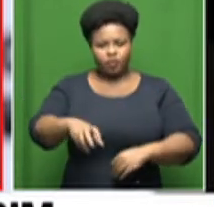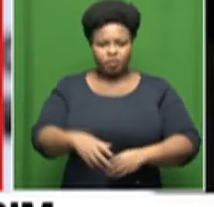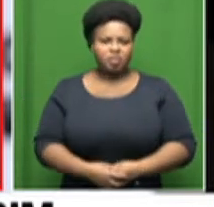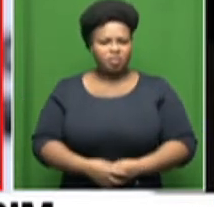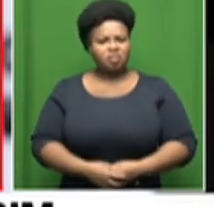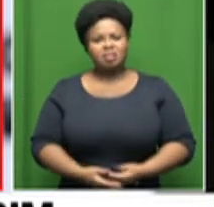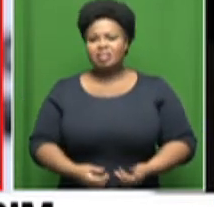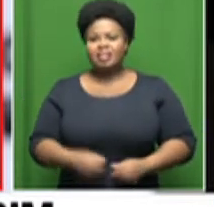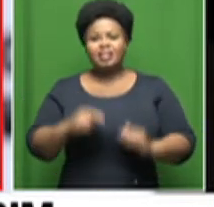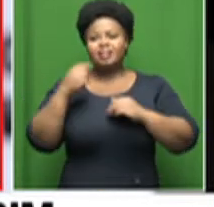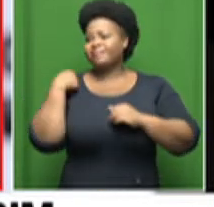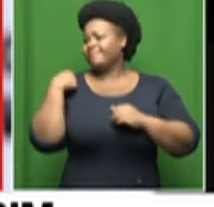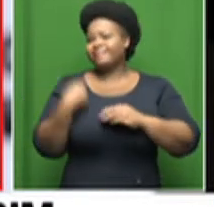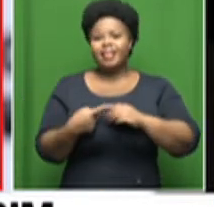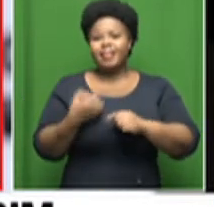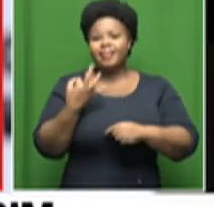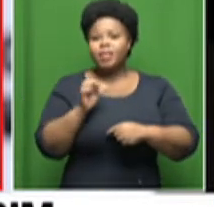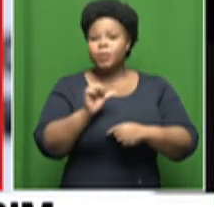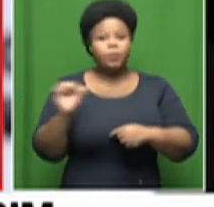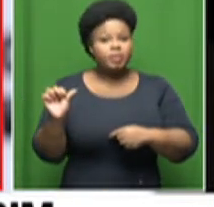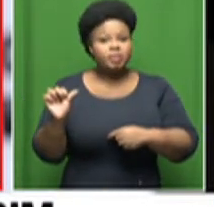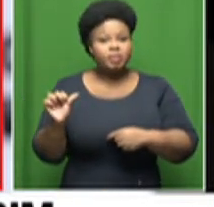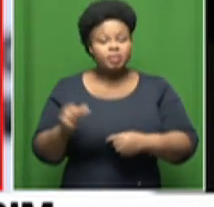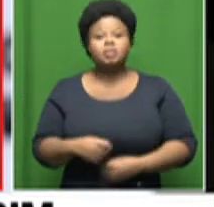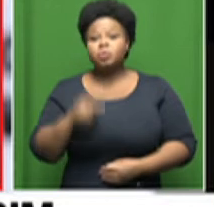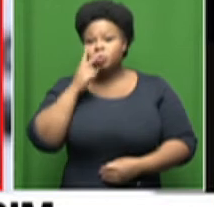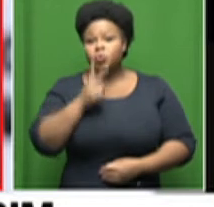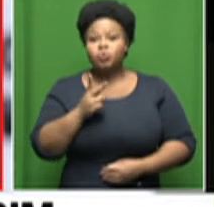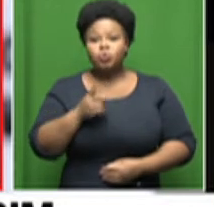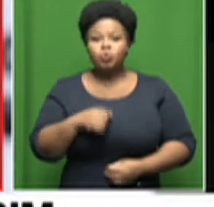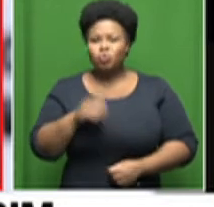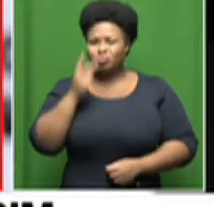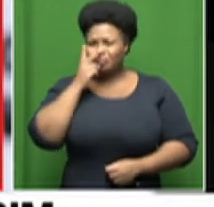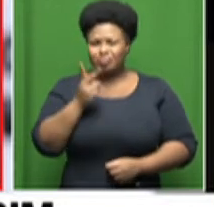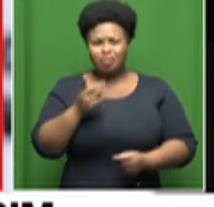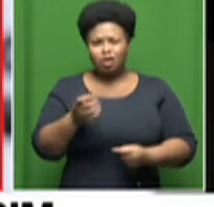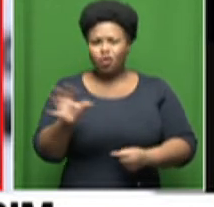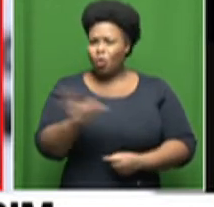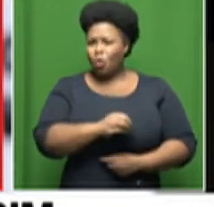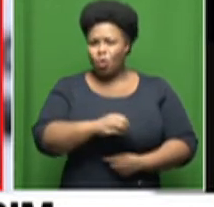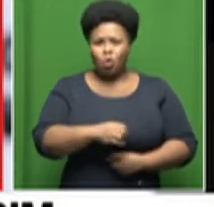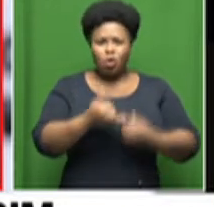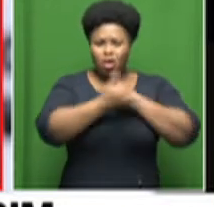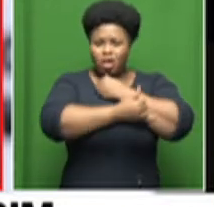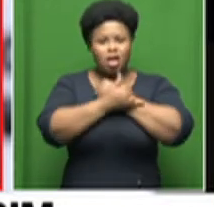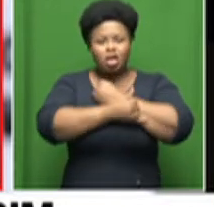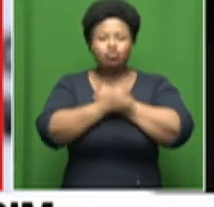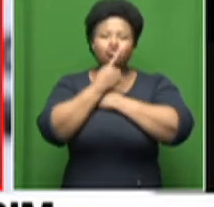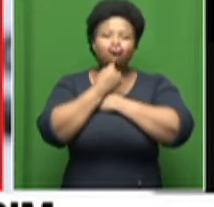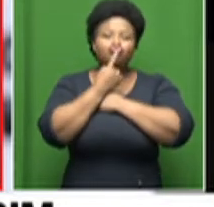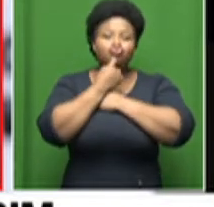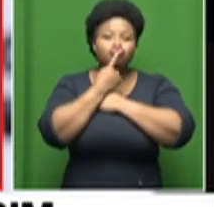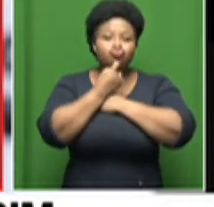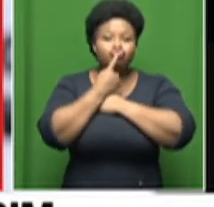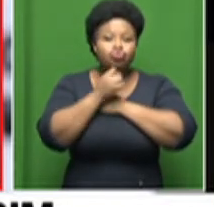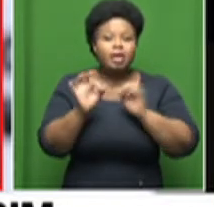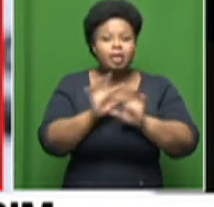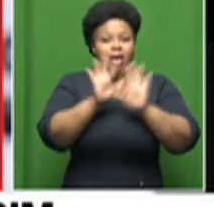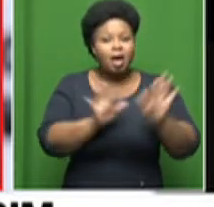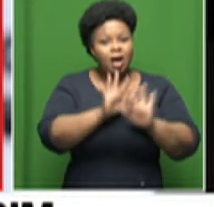barely 3 weeks ago, we were looking at a situation where across the board, our country was in the red color. We are